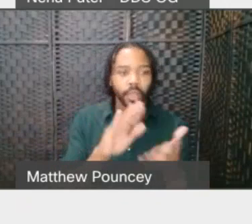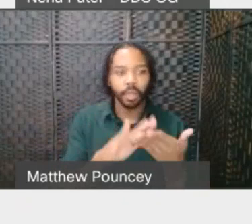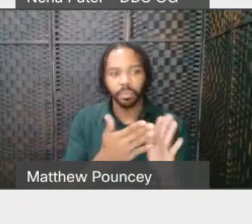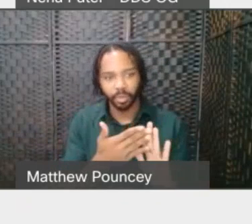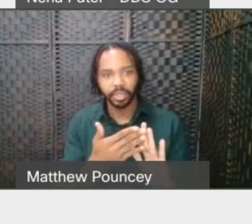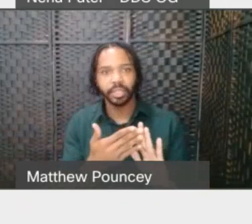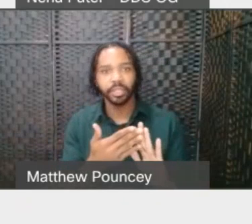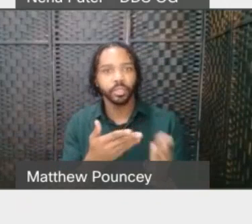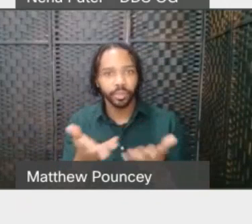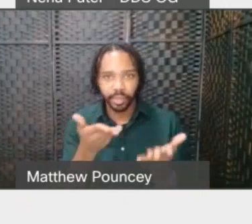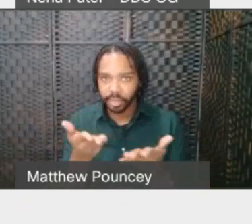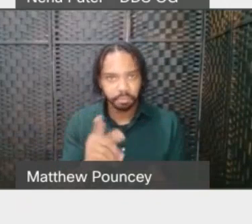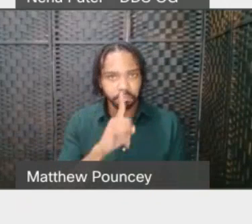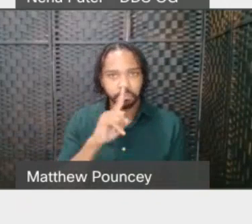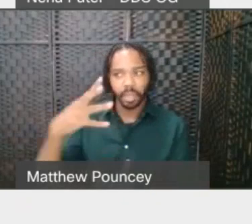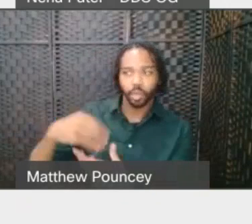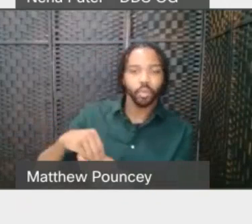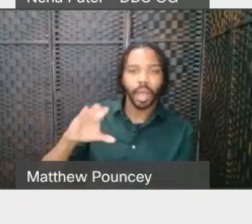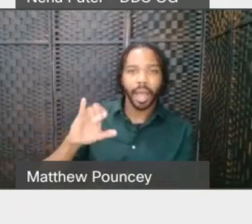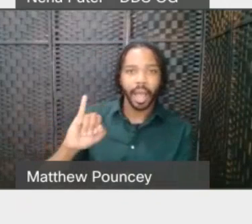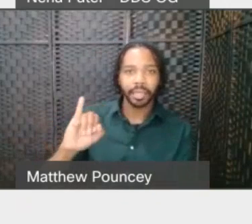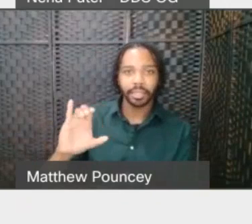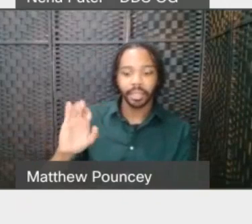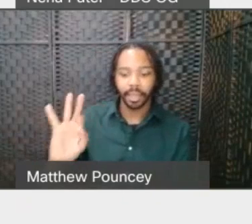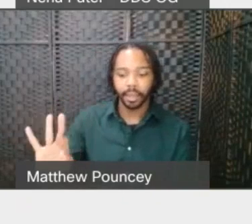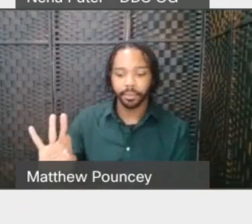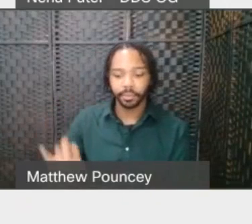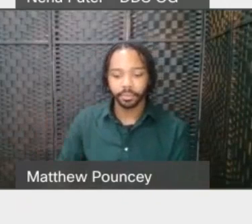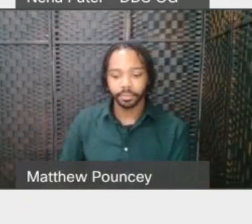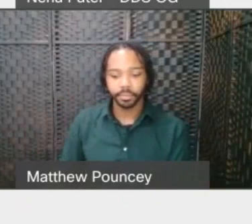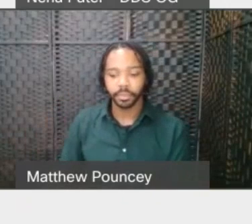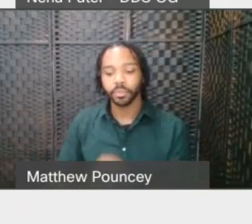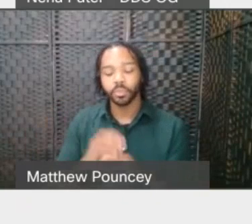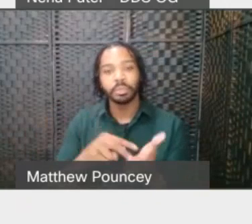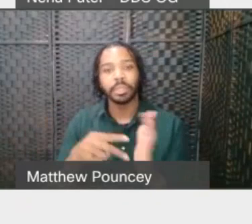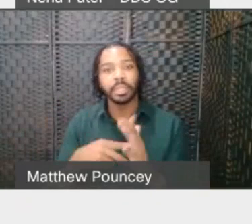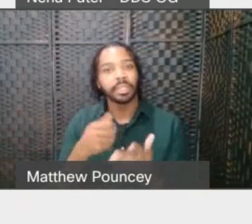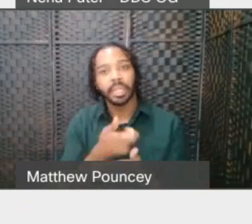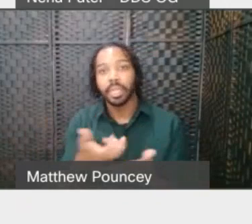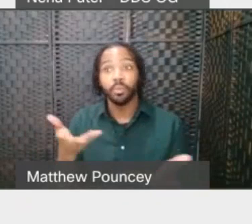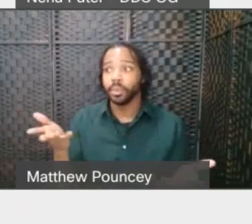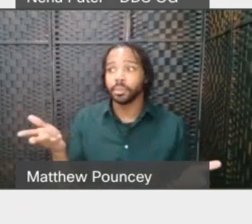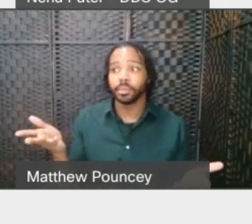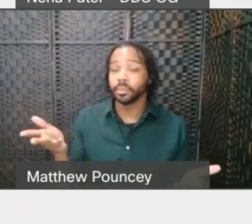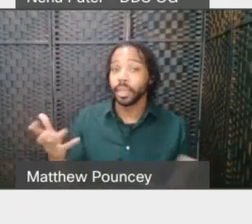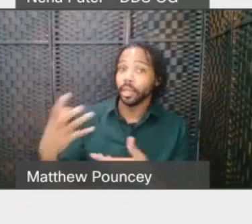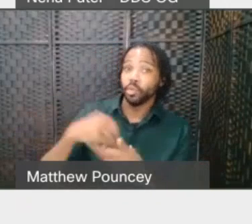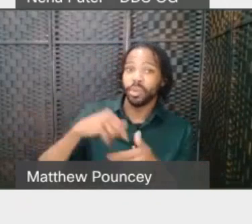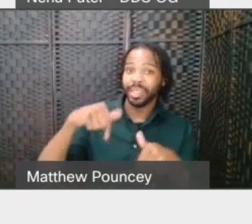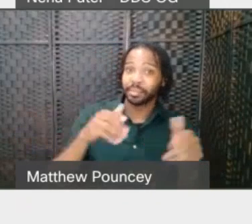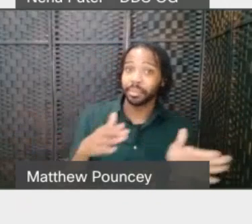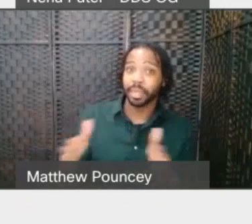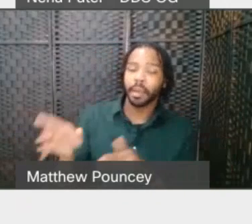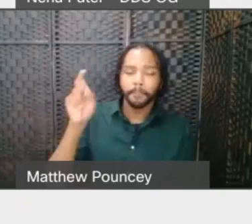not include ICFs. So anyone for whom you're including in this plan must